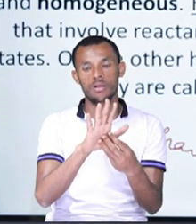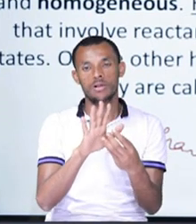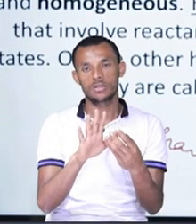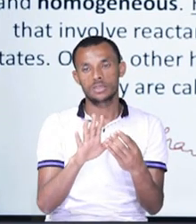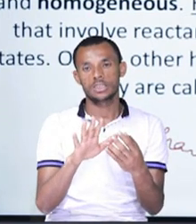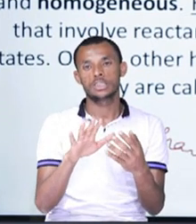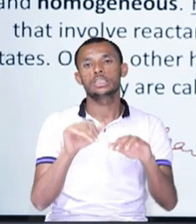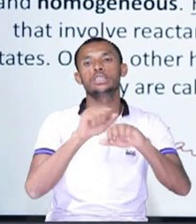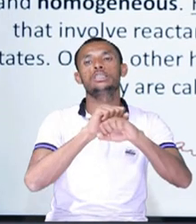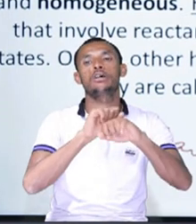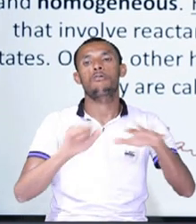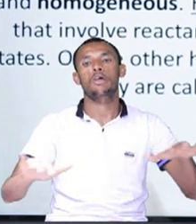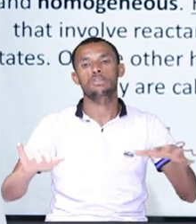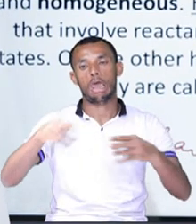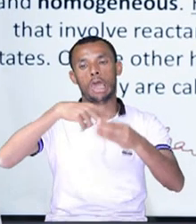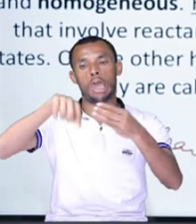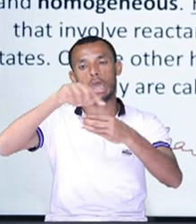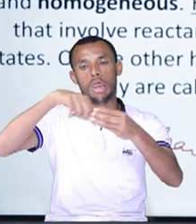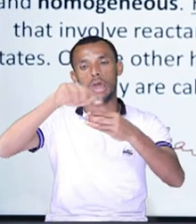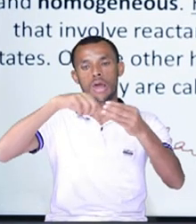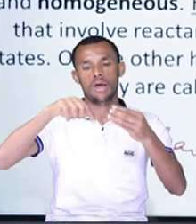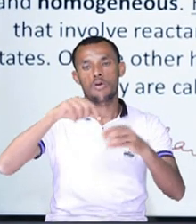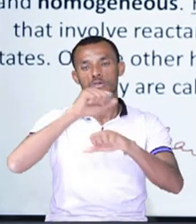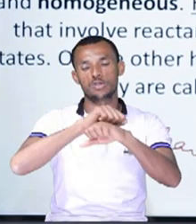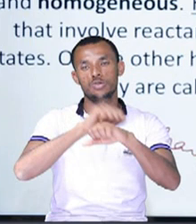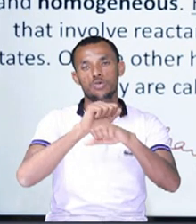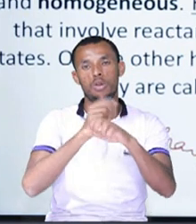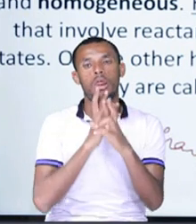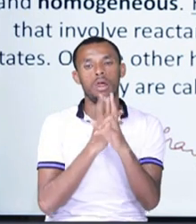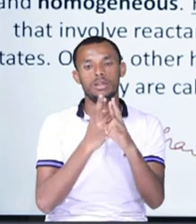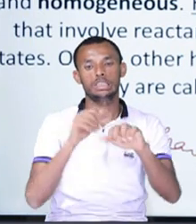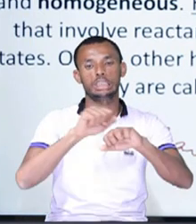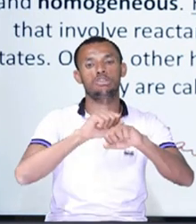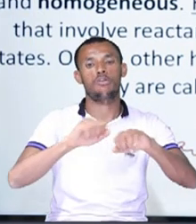is surface area of solid reactants. Surface area is a factor.